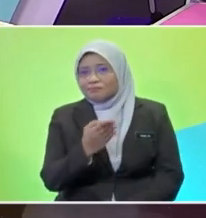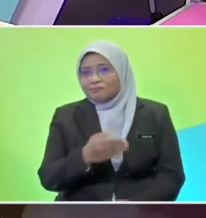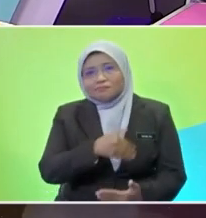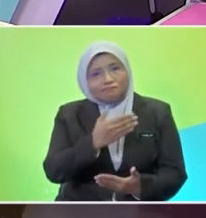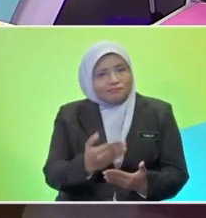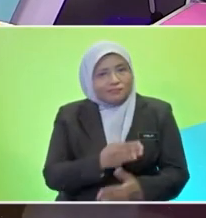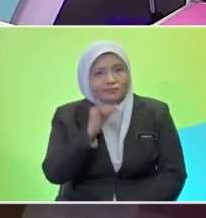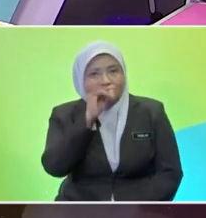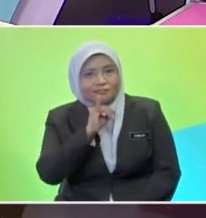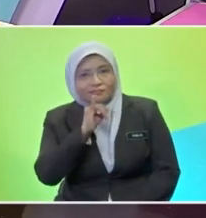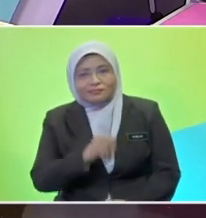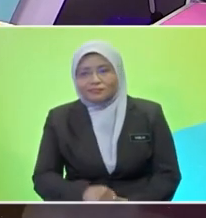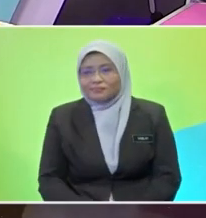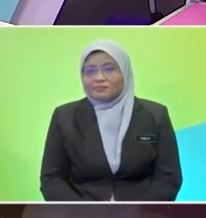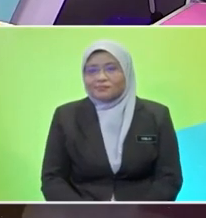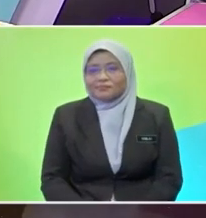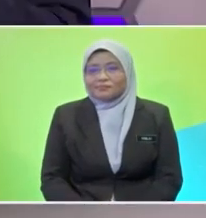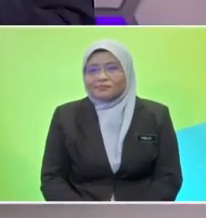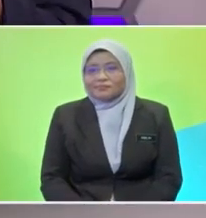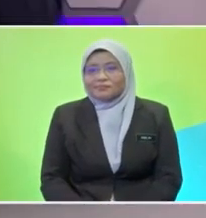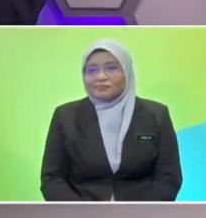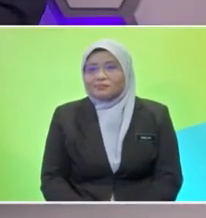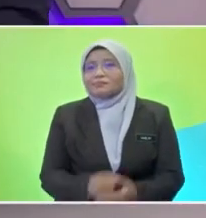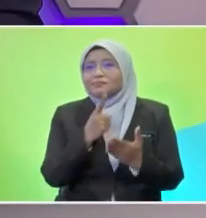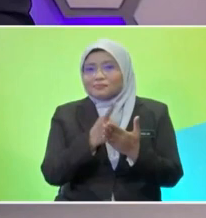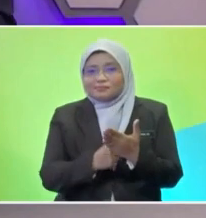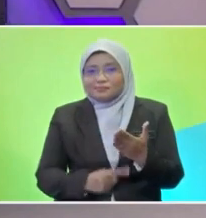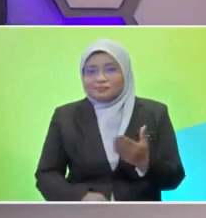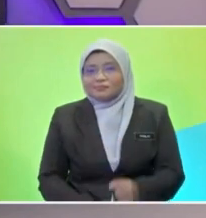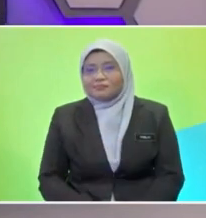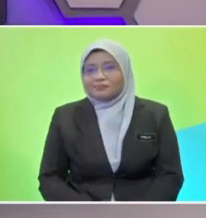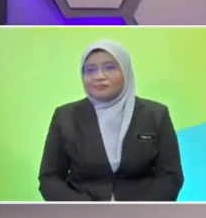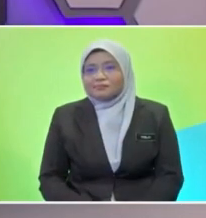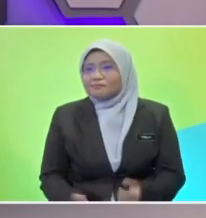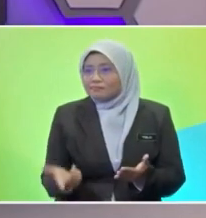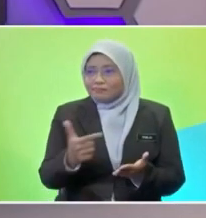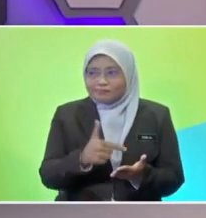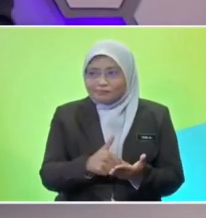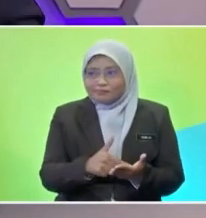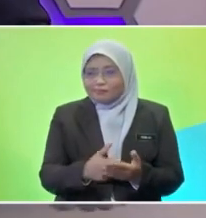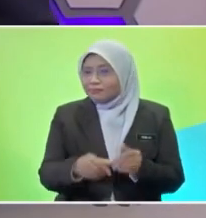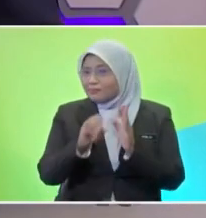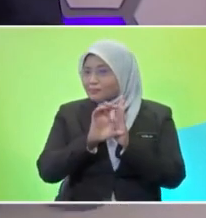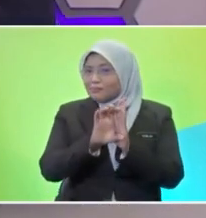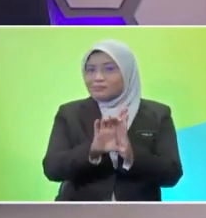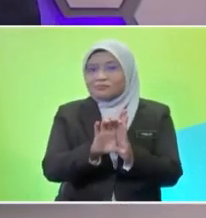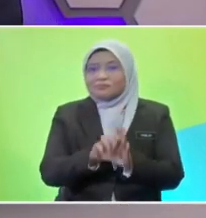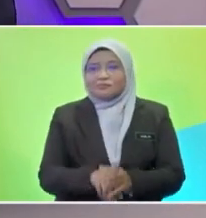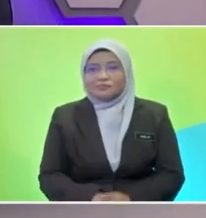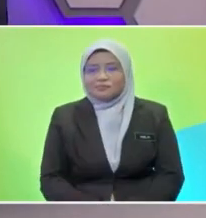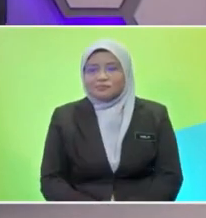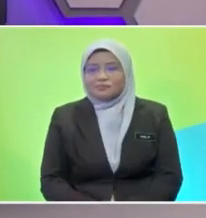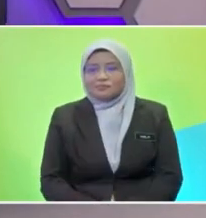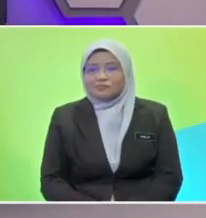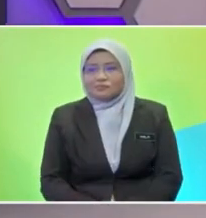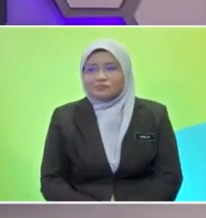right? Okay, so we are going to construct question. Another one, Hanif. I guess let's do another example for our pupils. Let's